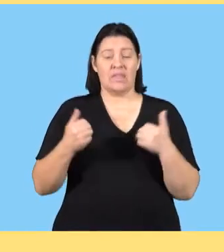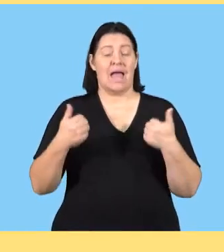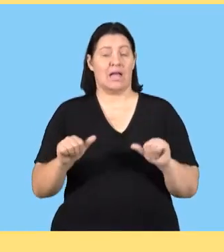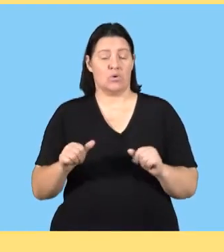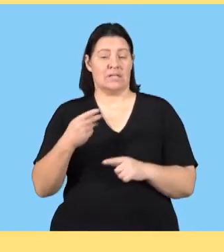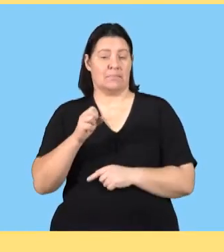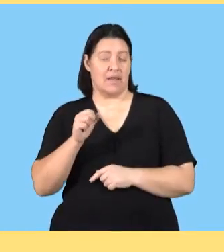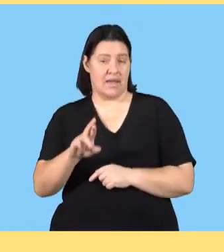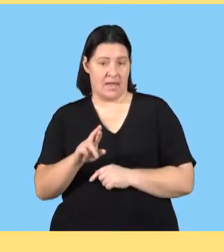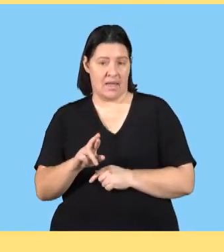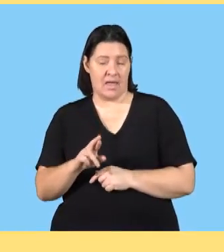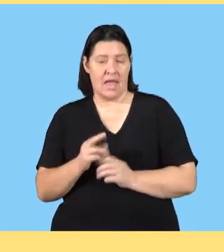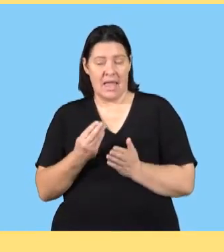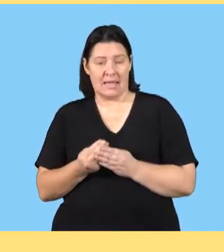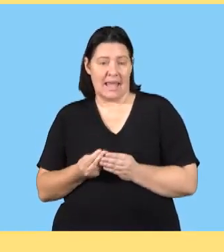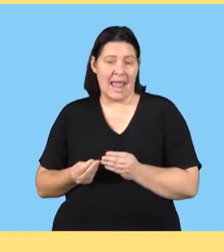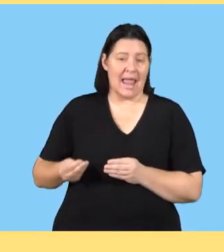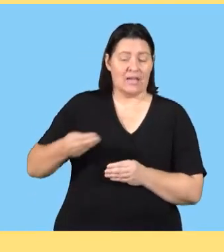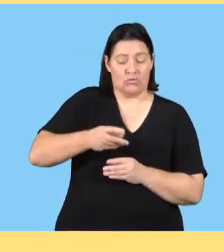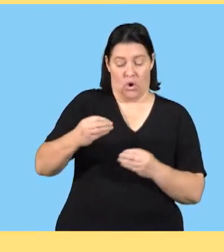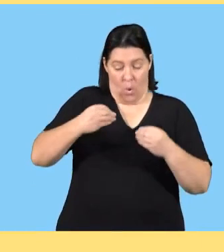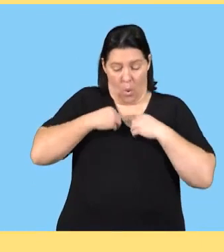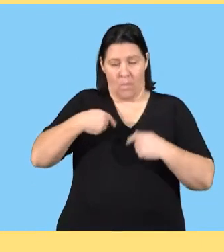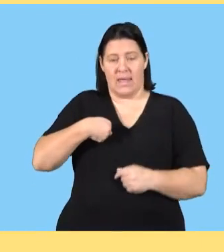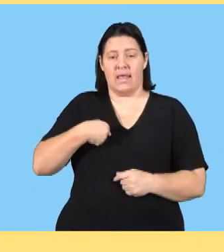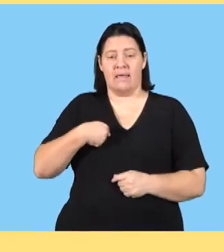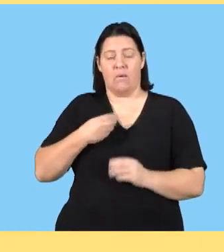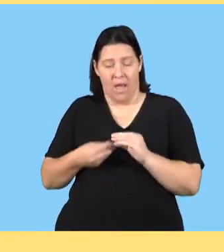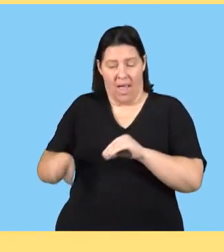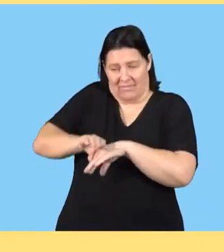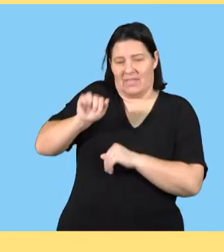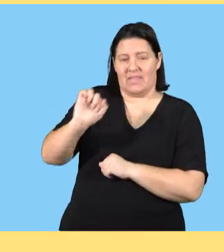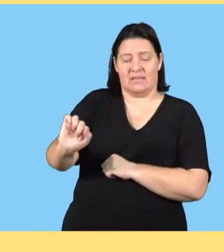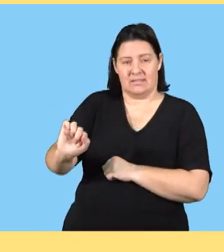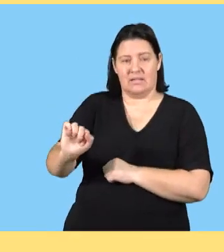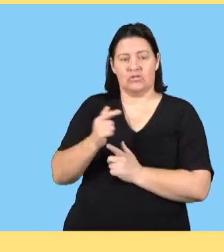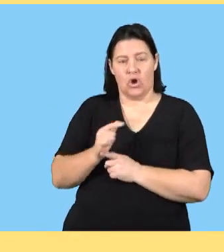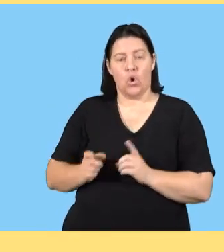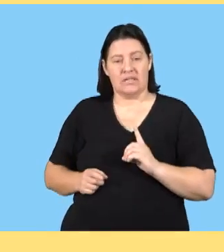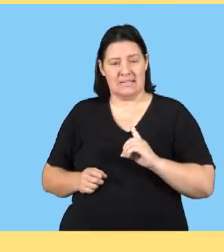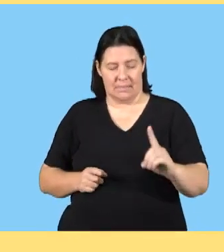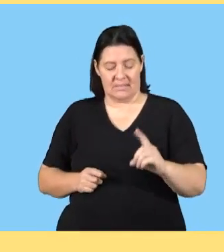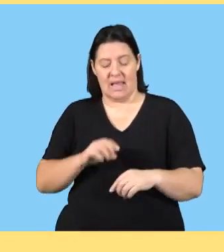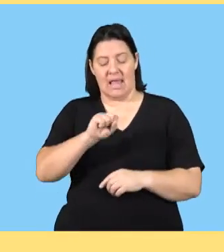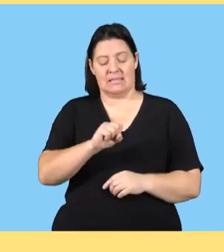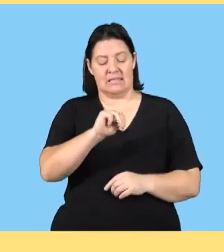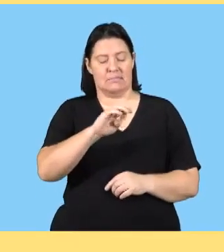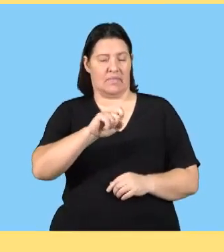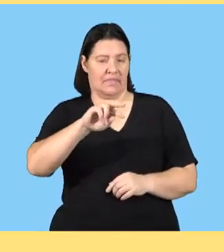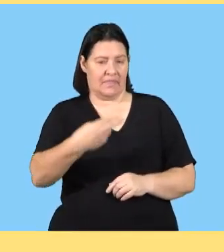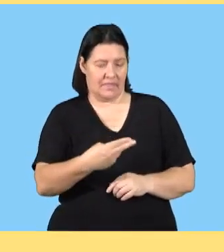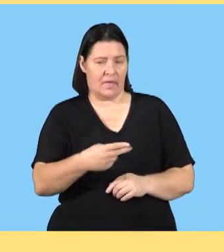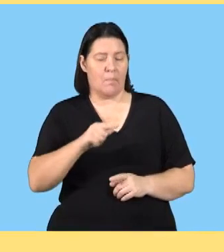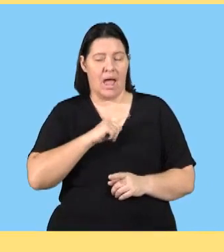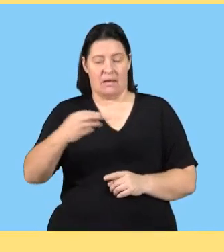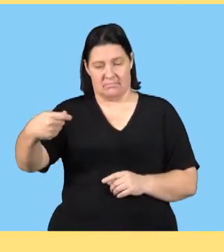on the account of a debtor, it increases what the debtor owes. So I will debit S. Smith, who